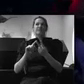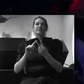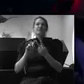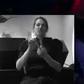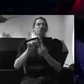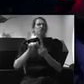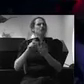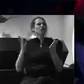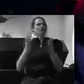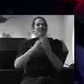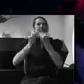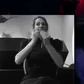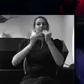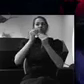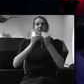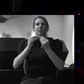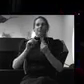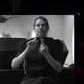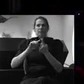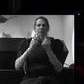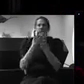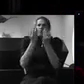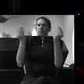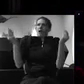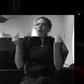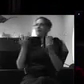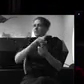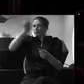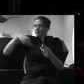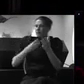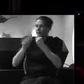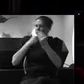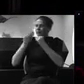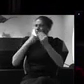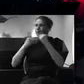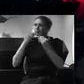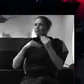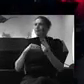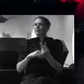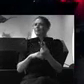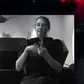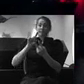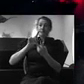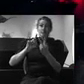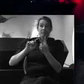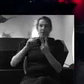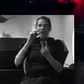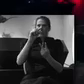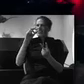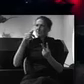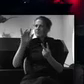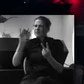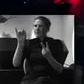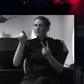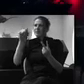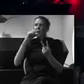be found in a lot of dairy products. The liver can form the other six sugars out of